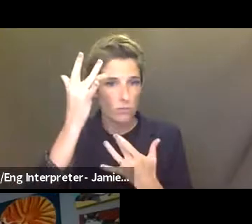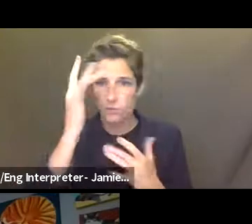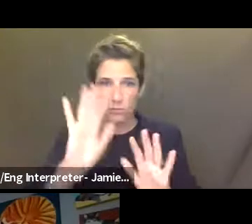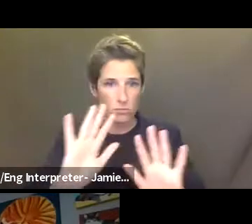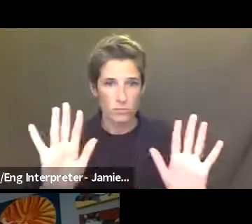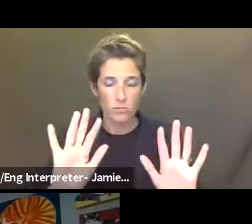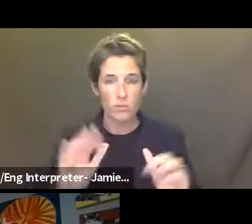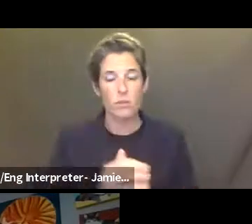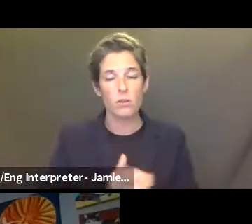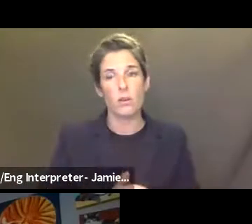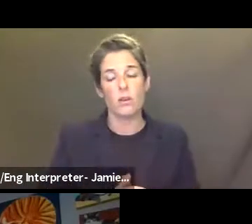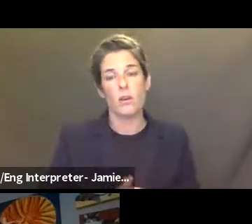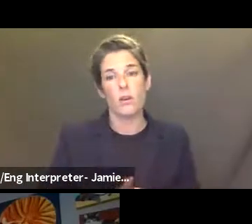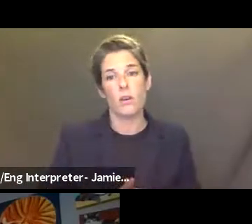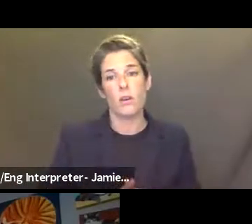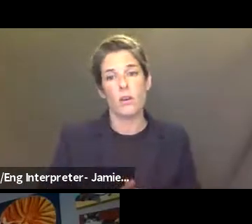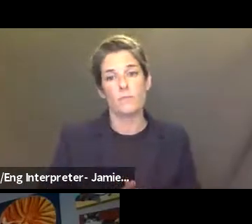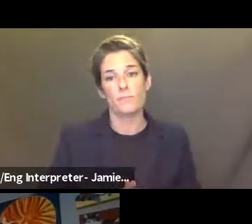When it comes to